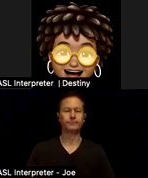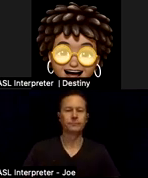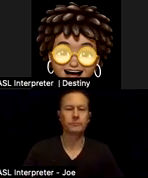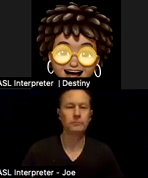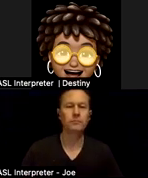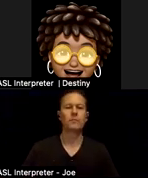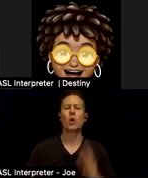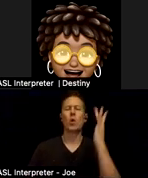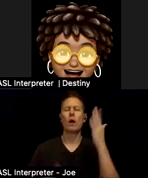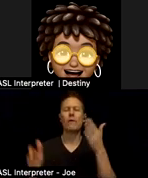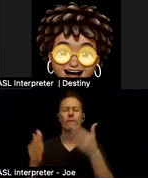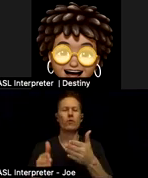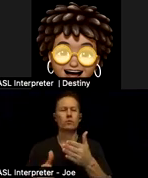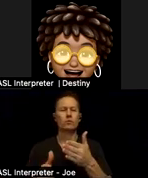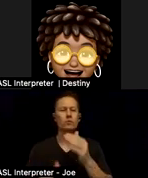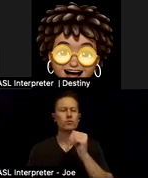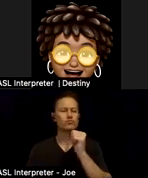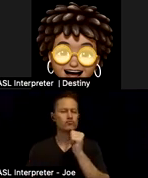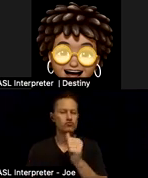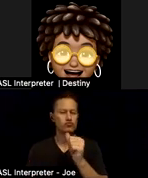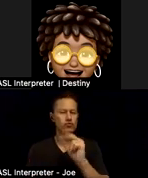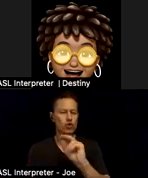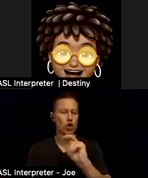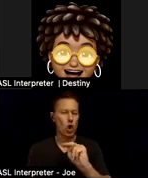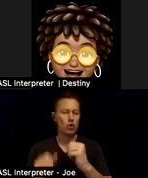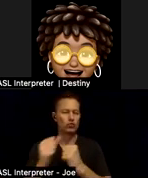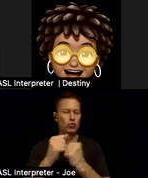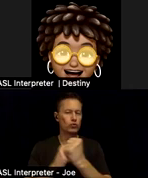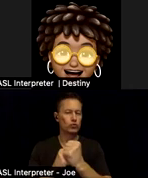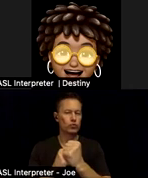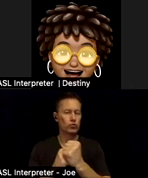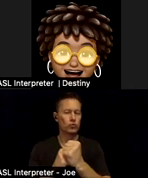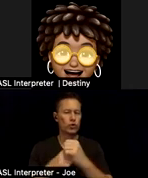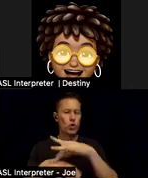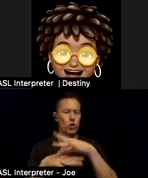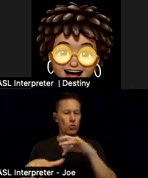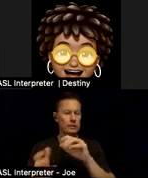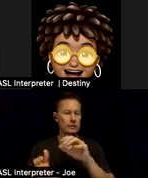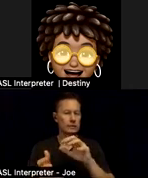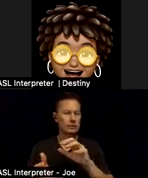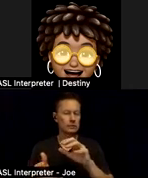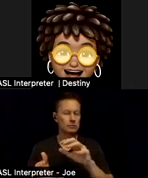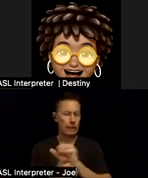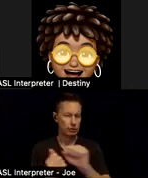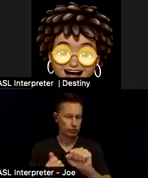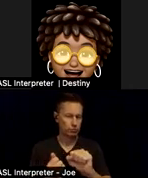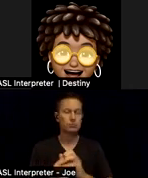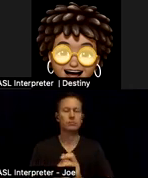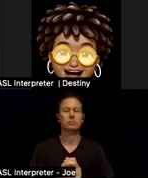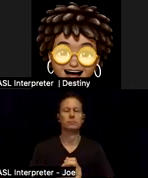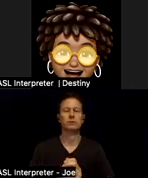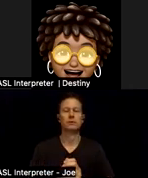So why focus on non-structural earthquake damage? Most certainly earthquakes have revealed to